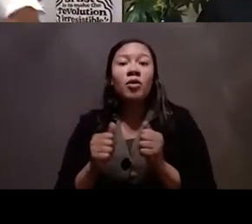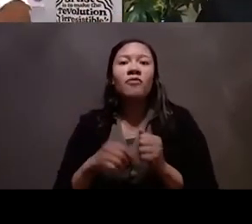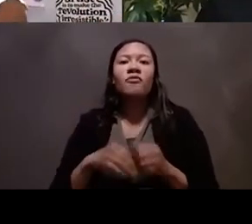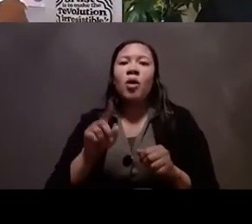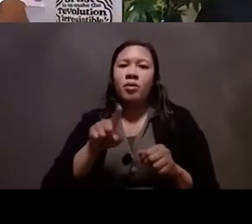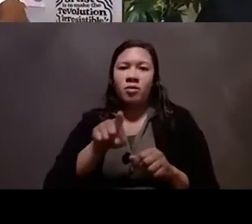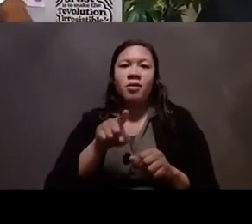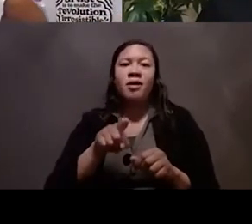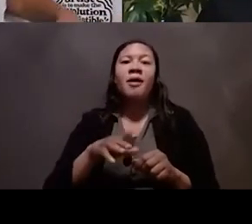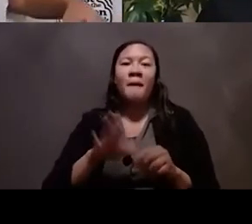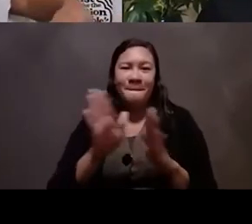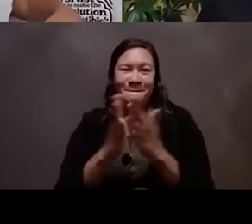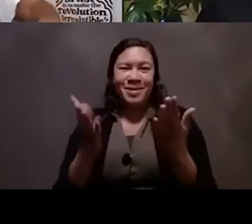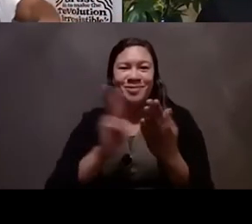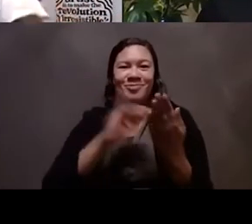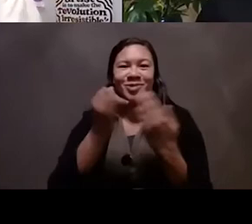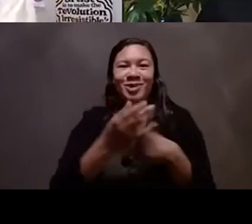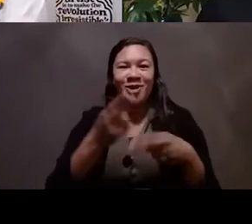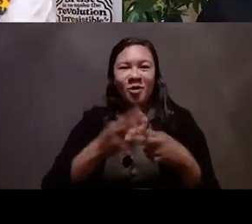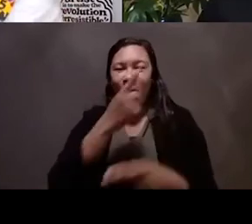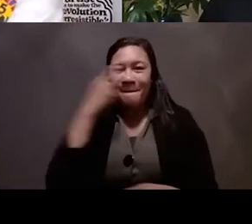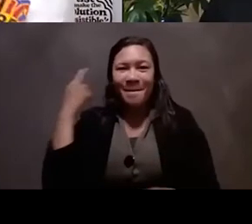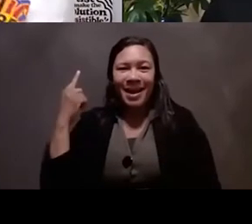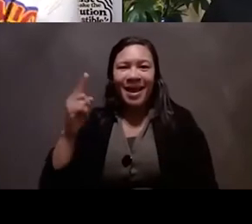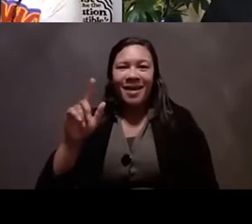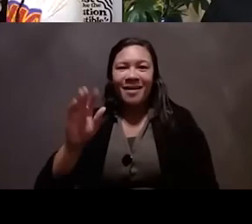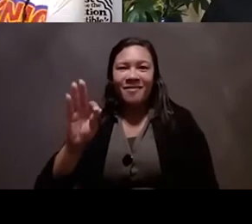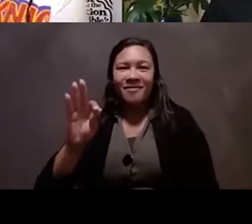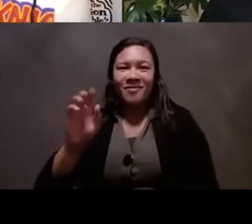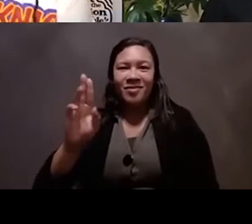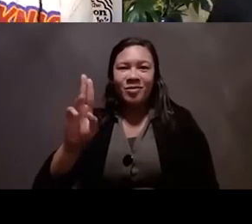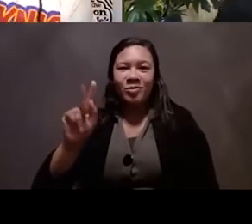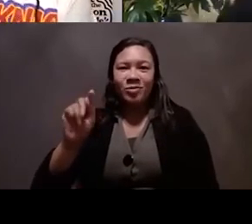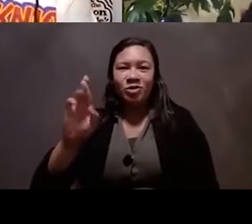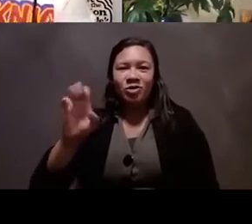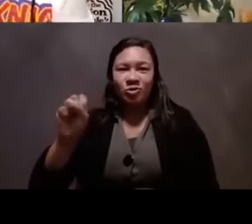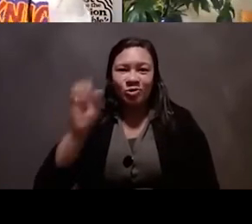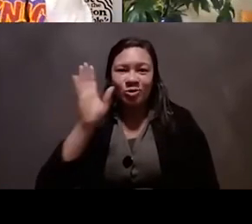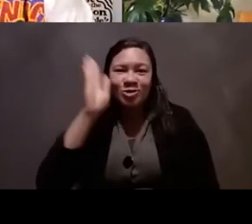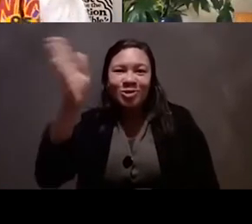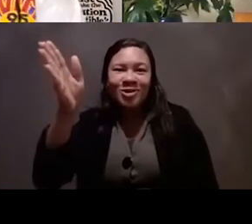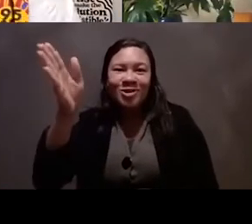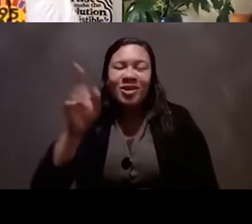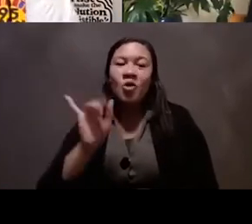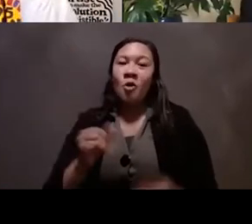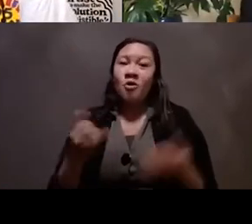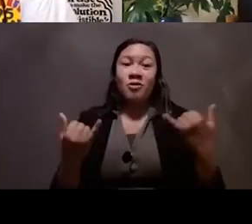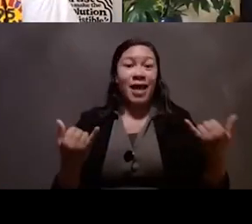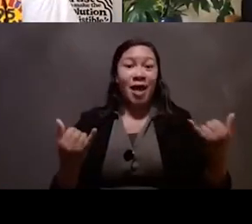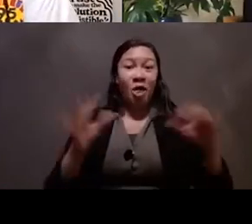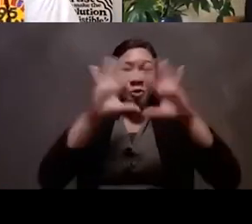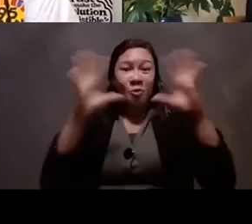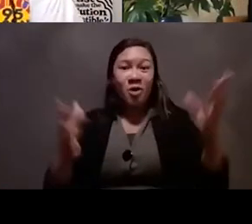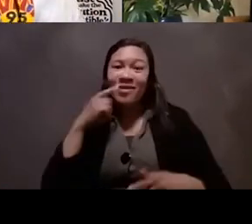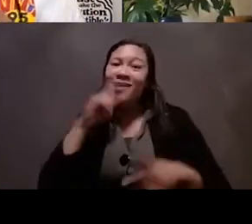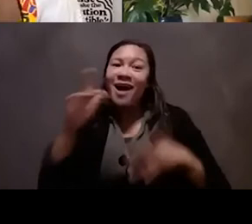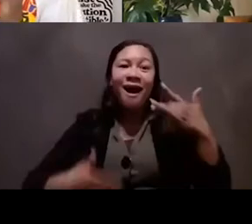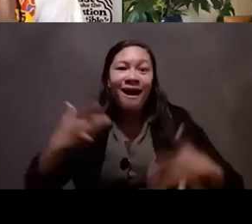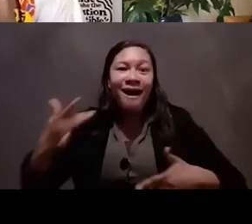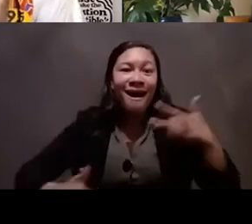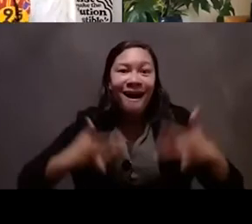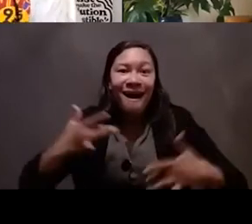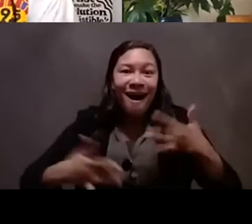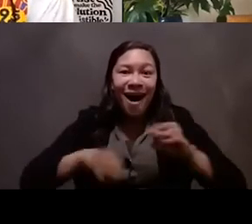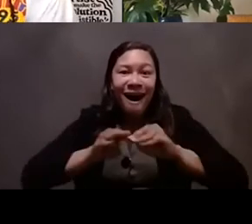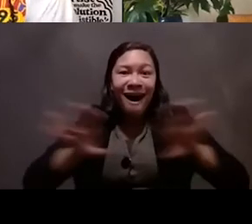which is now in the world, which is so terribly exciting. Many of you may have bought the book